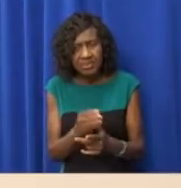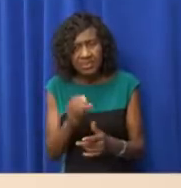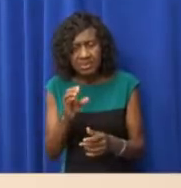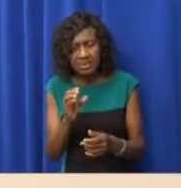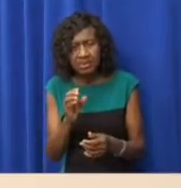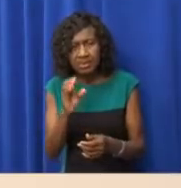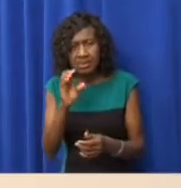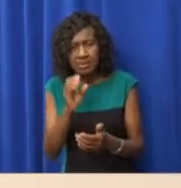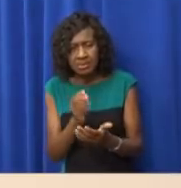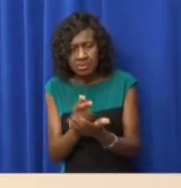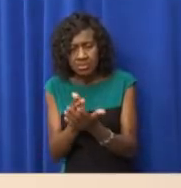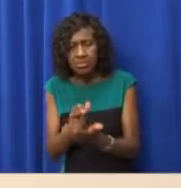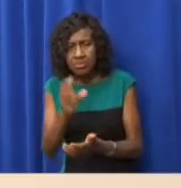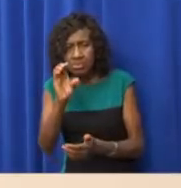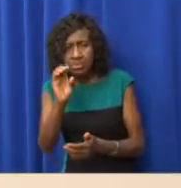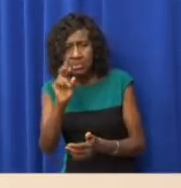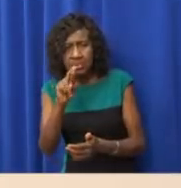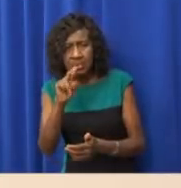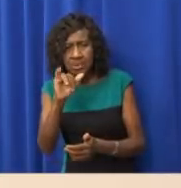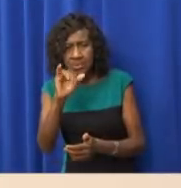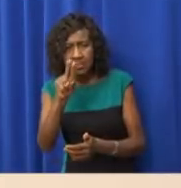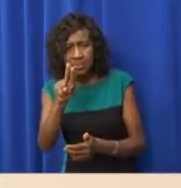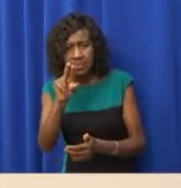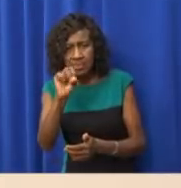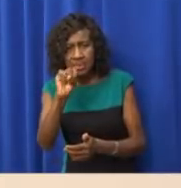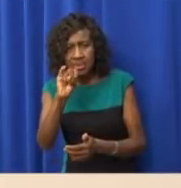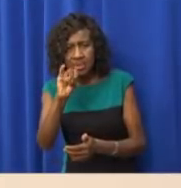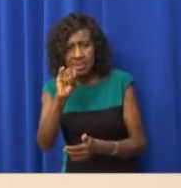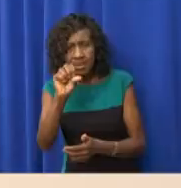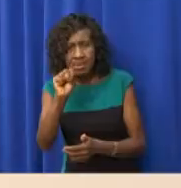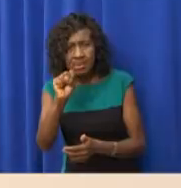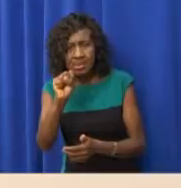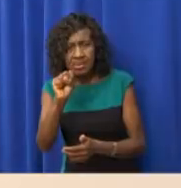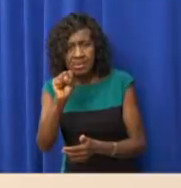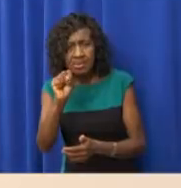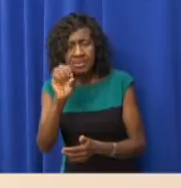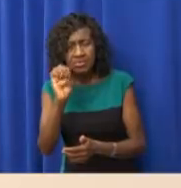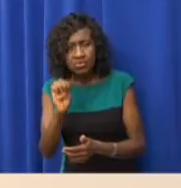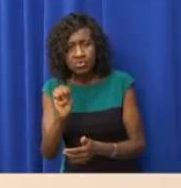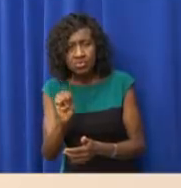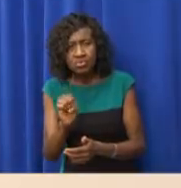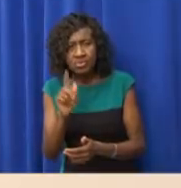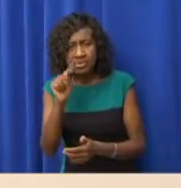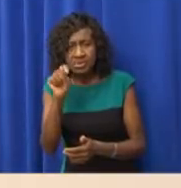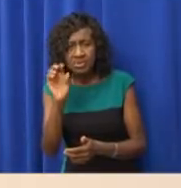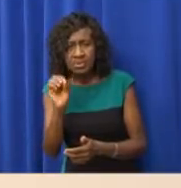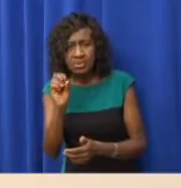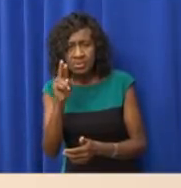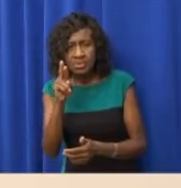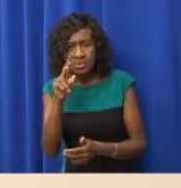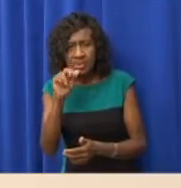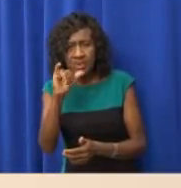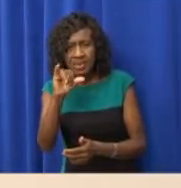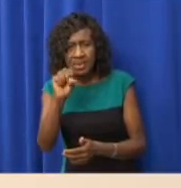been that the majority of jobs in the cruise sector have been held by